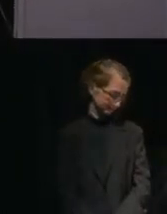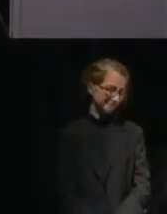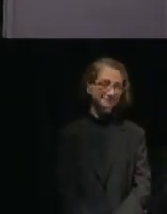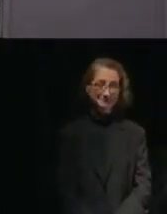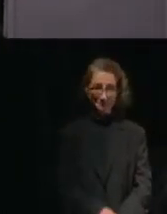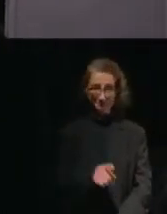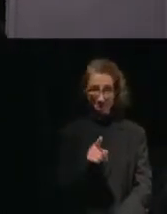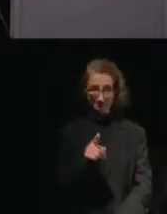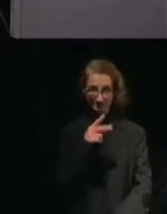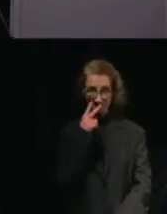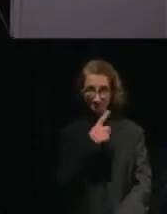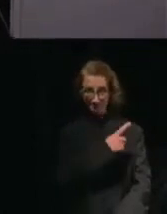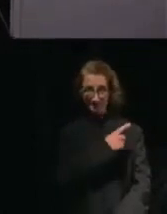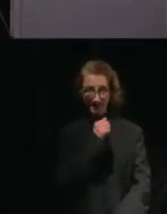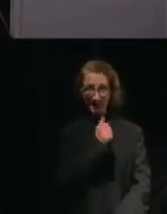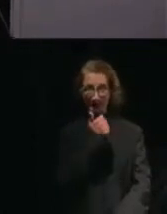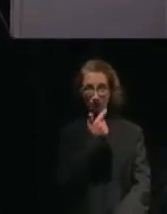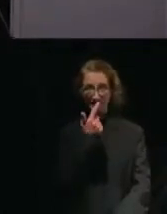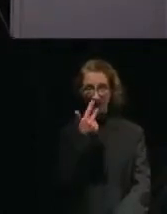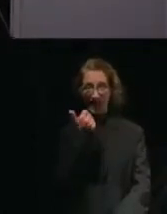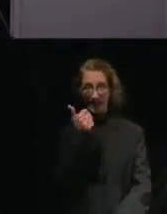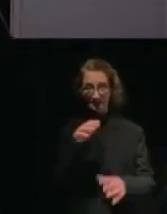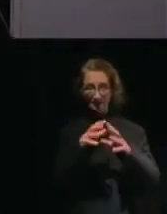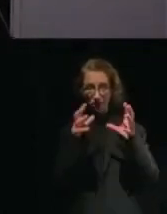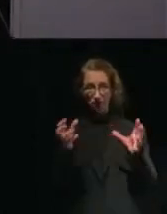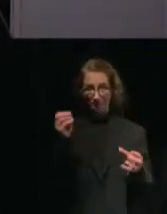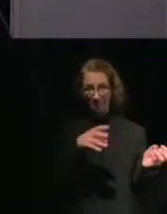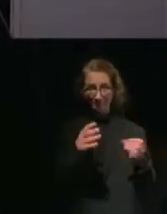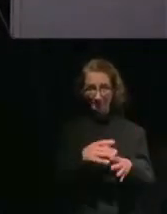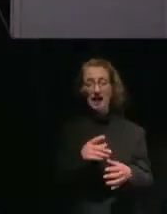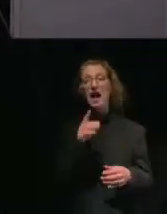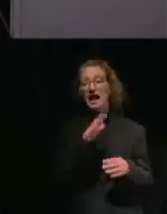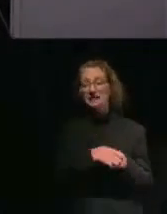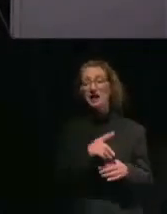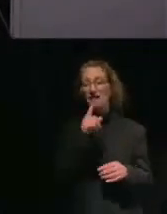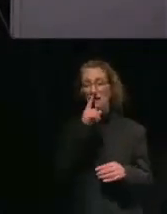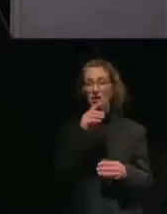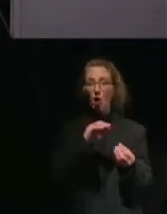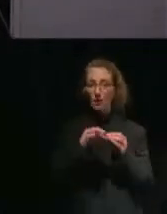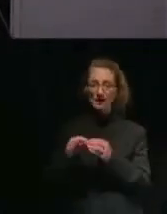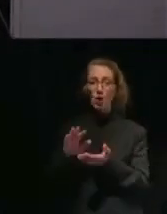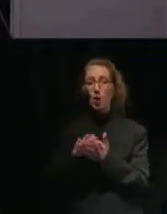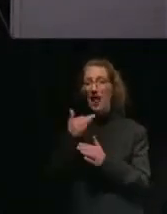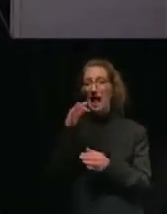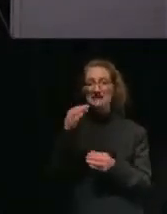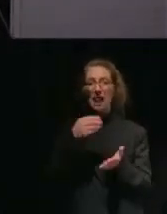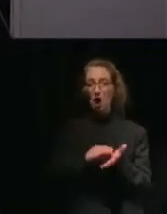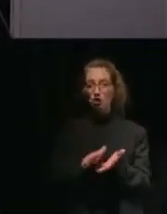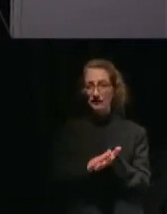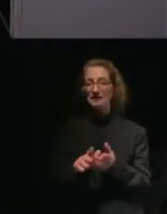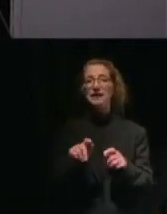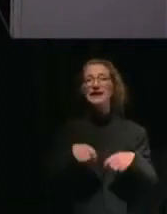Okay, here we can see professions, and when we combine them or evaluate them individually,